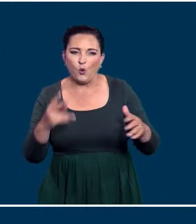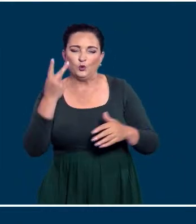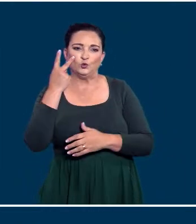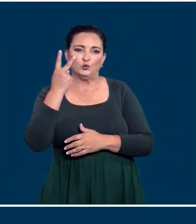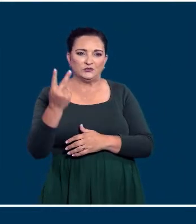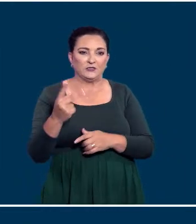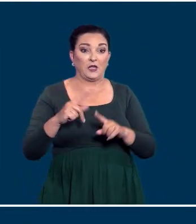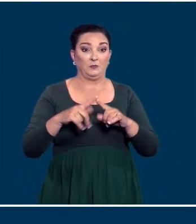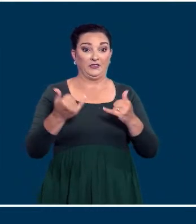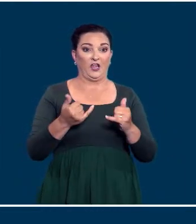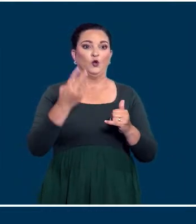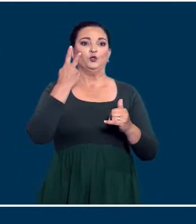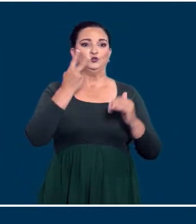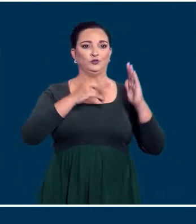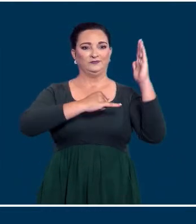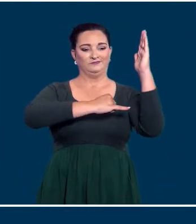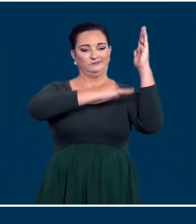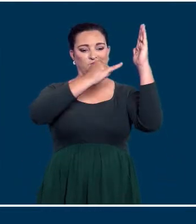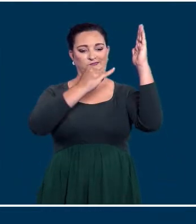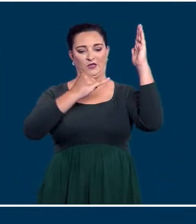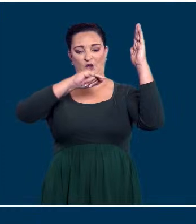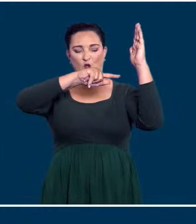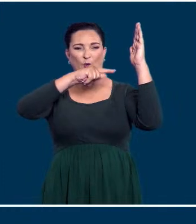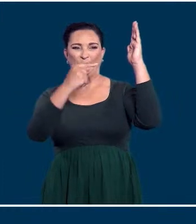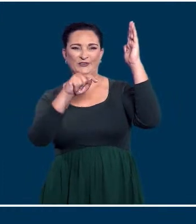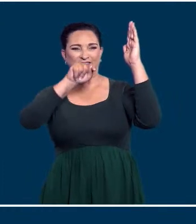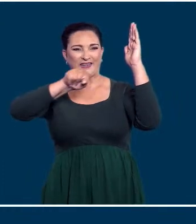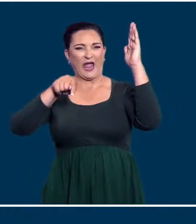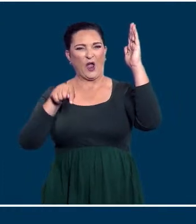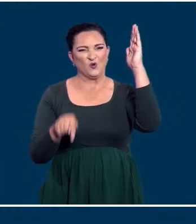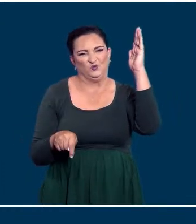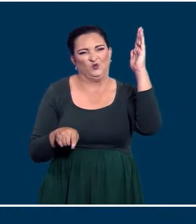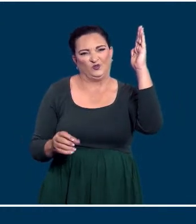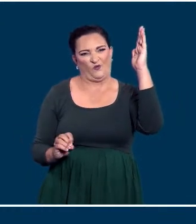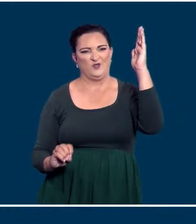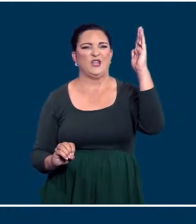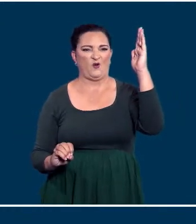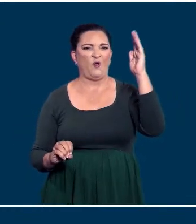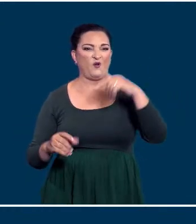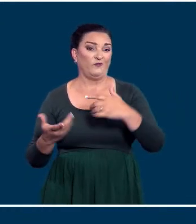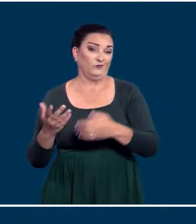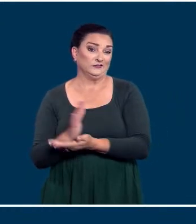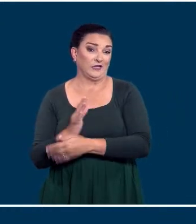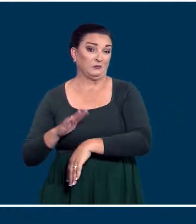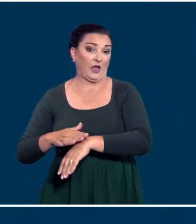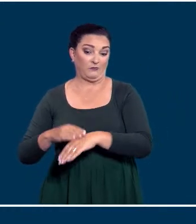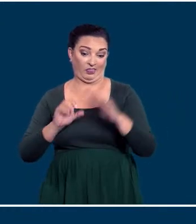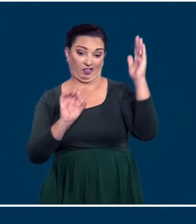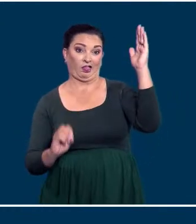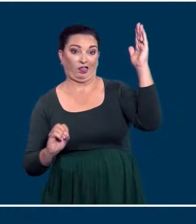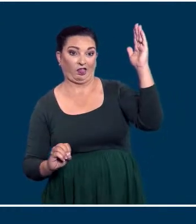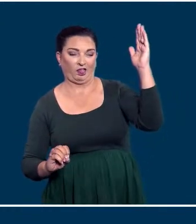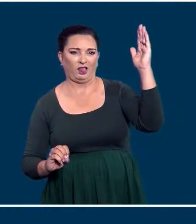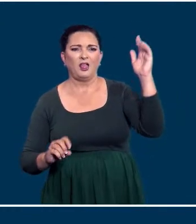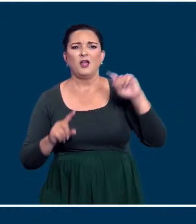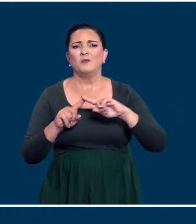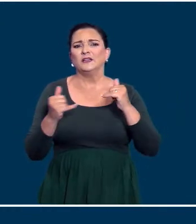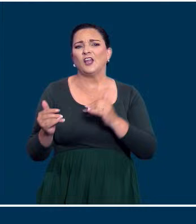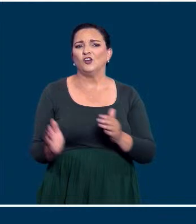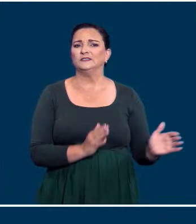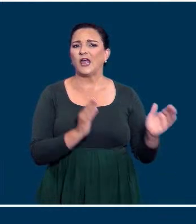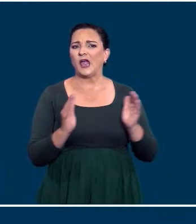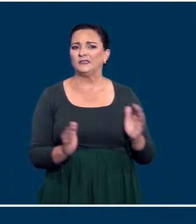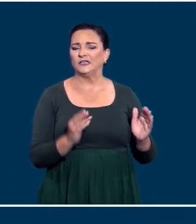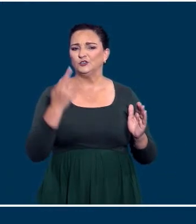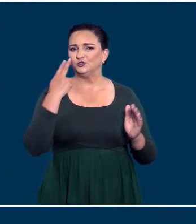been going down towards zero for quite some time. If you break this down by sector, on the